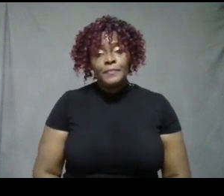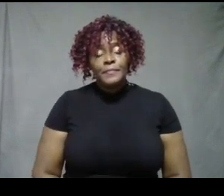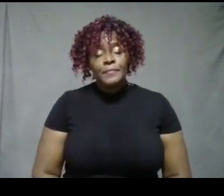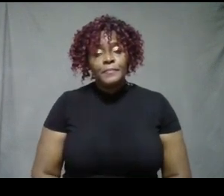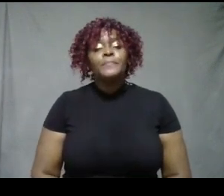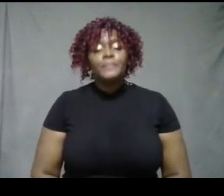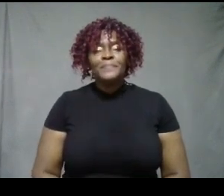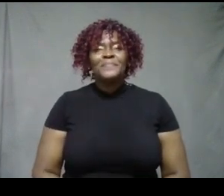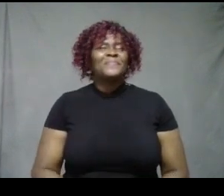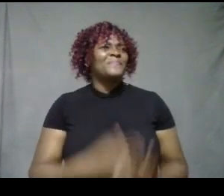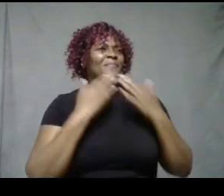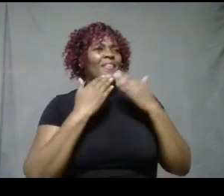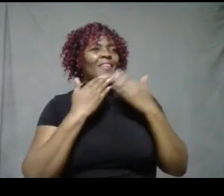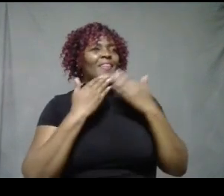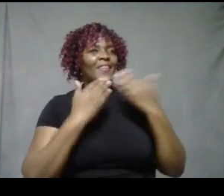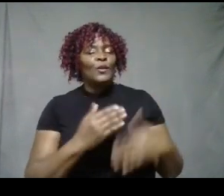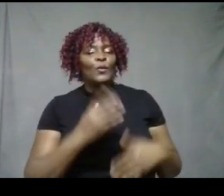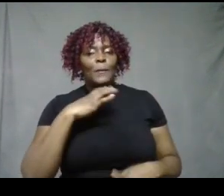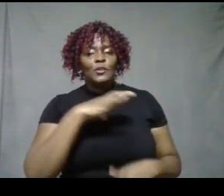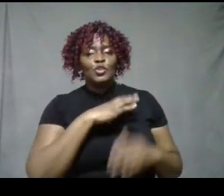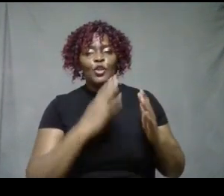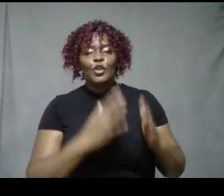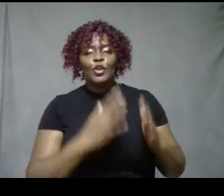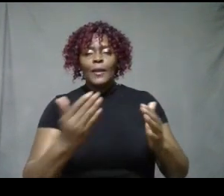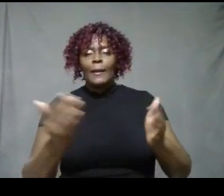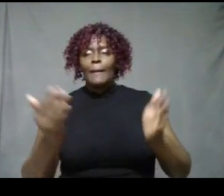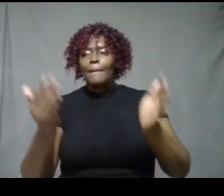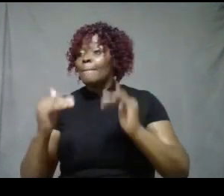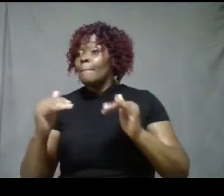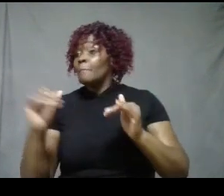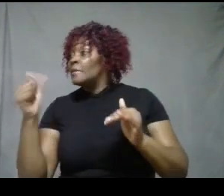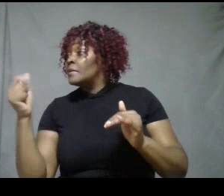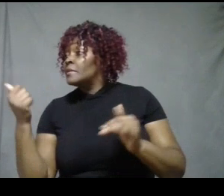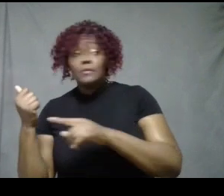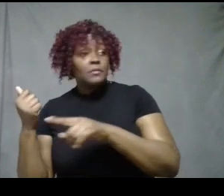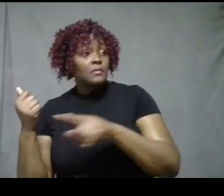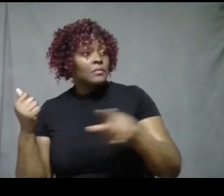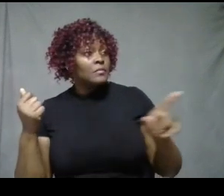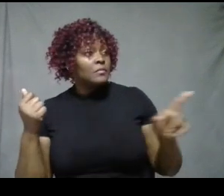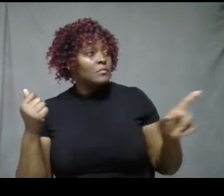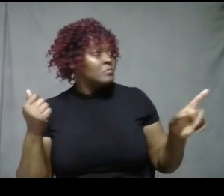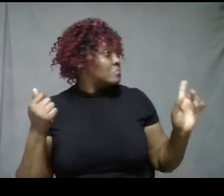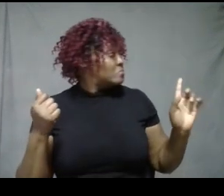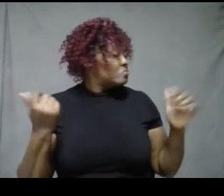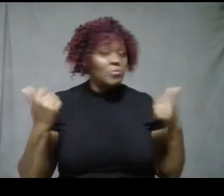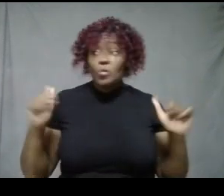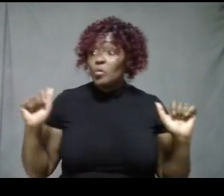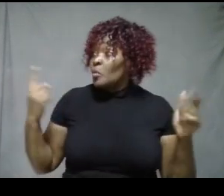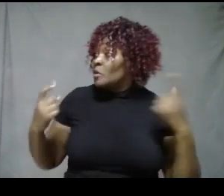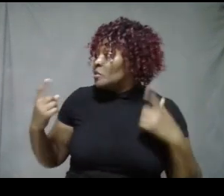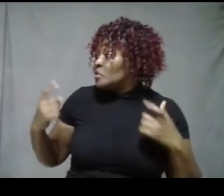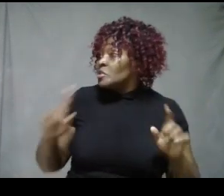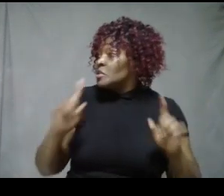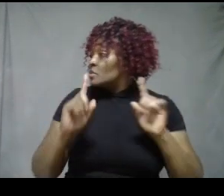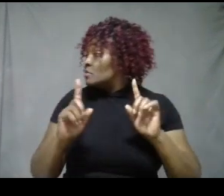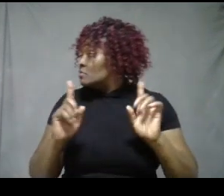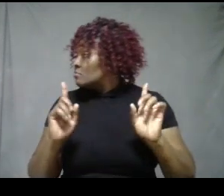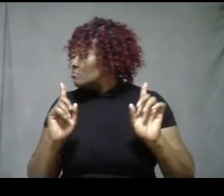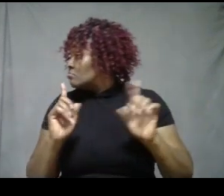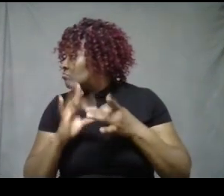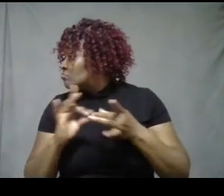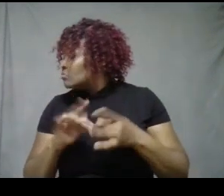All right, thank you, Commissioner. And let's move on to anyone else on the commission here. Any questions or comments, Commissioner Kelly?